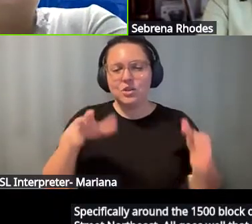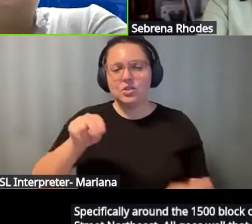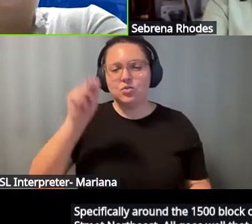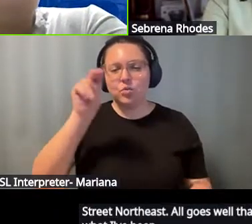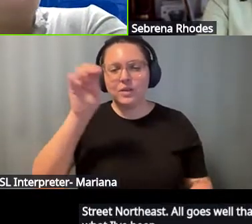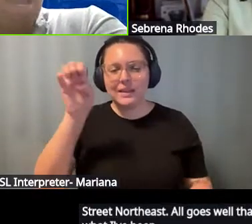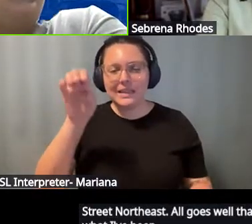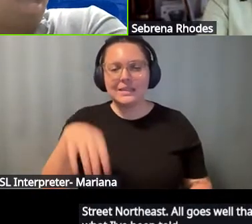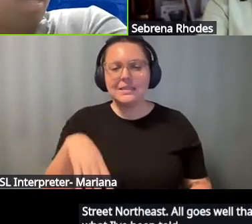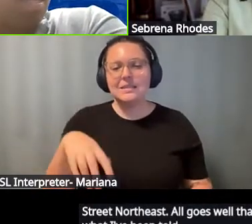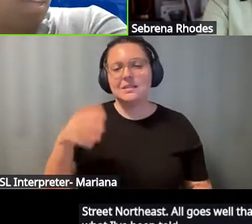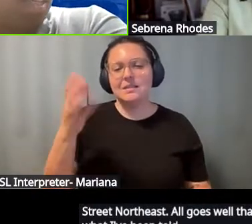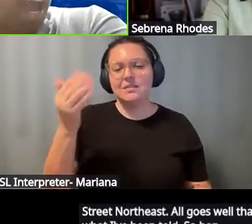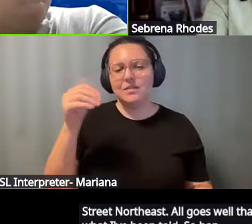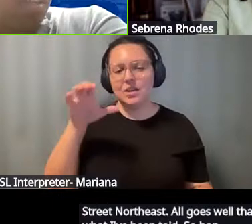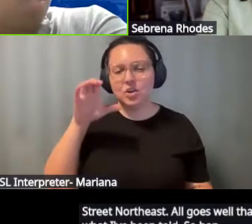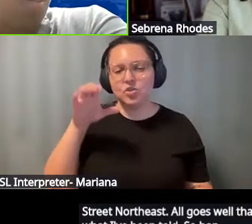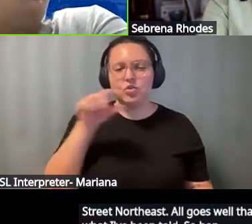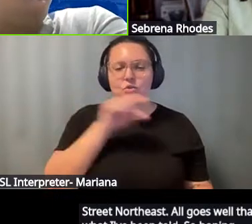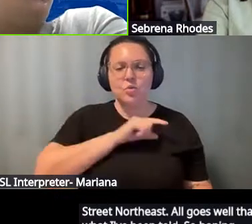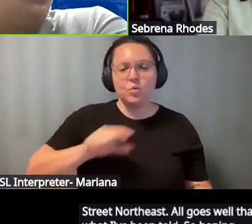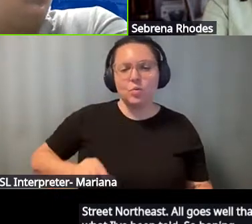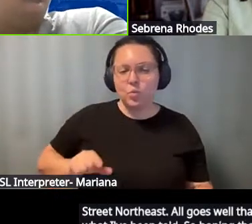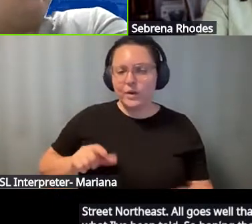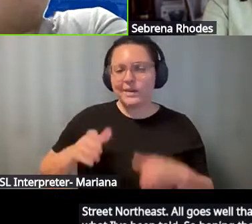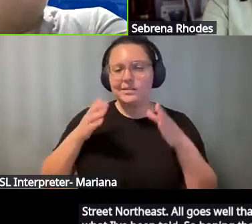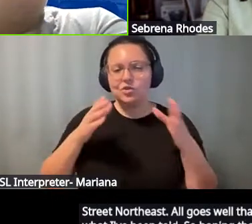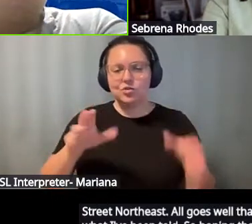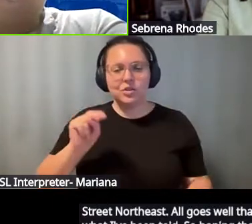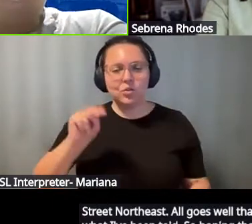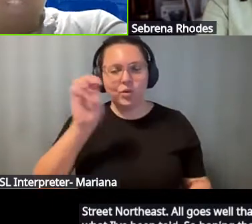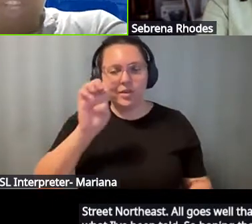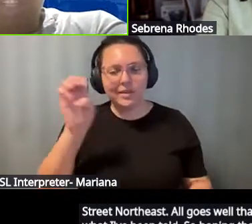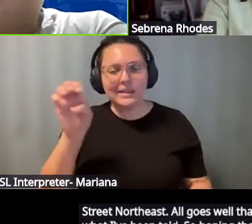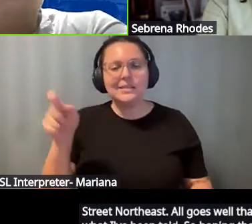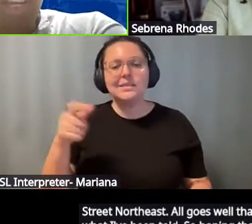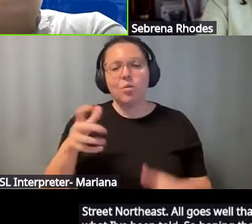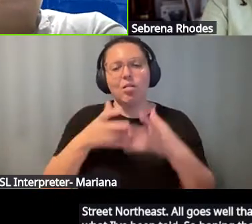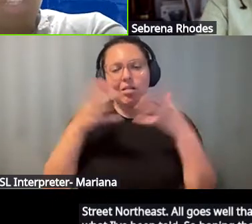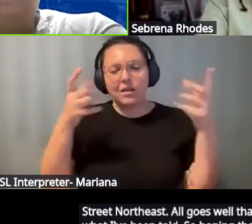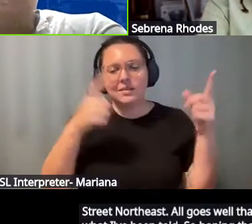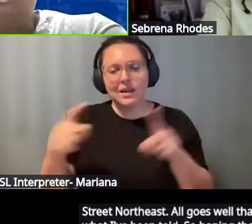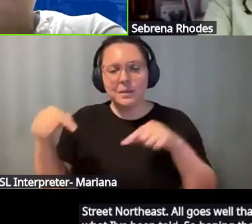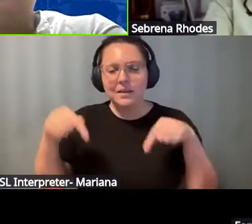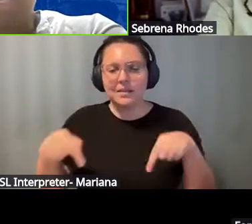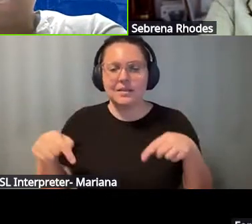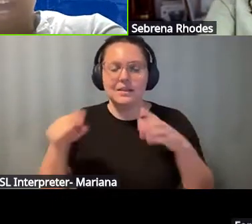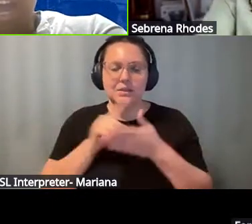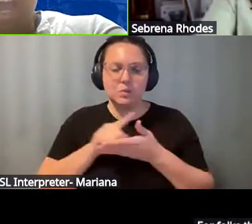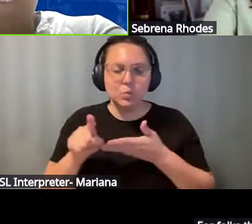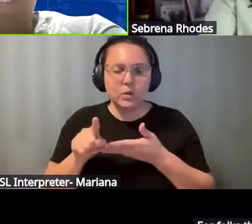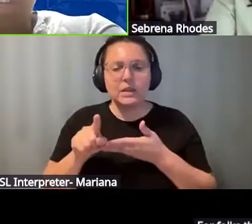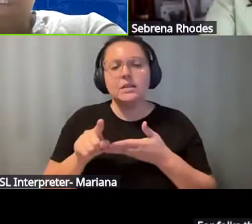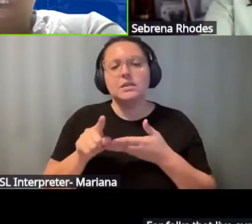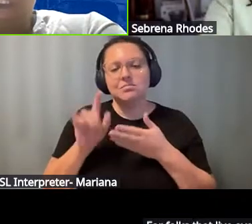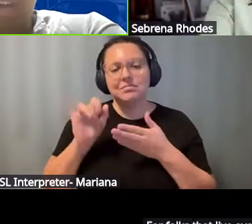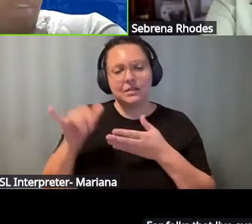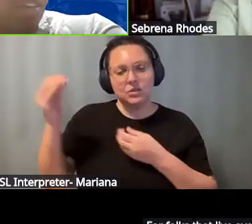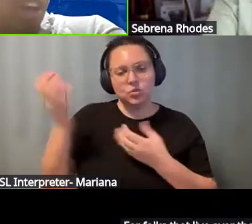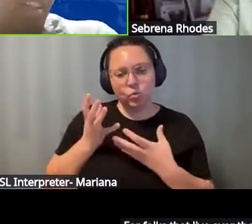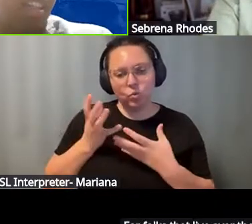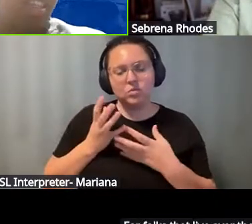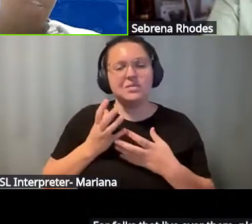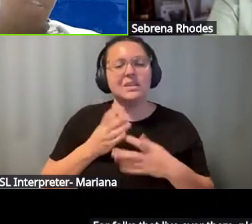So hoping that does happen. So for folks that live over there, please let me know if it does not